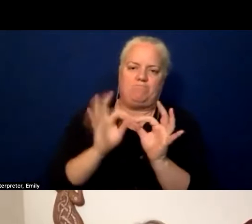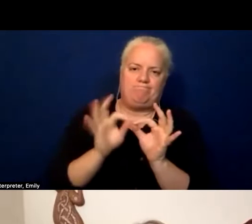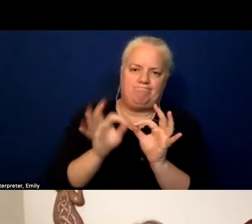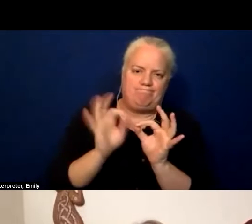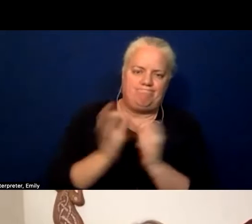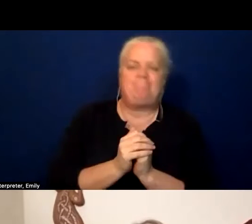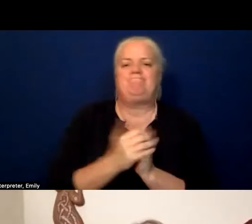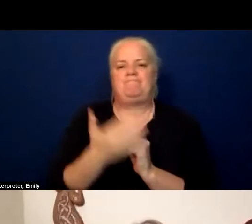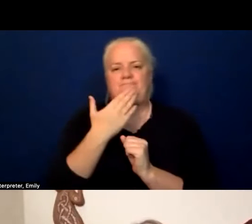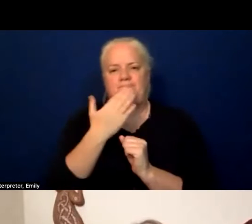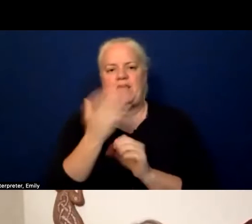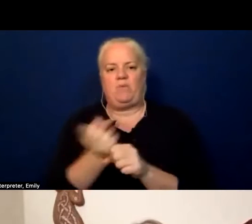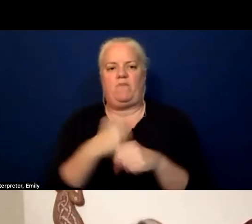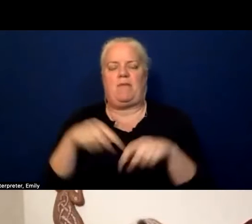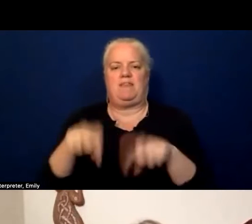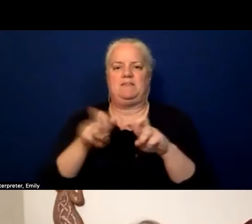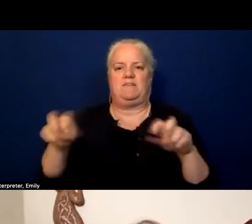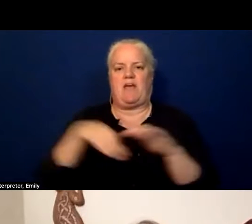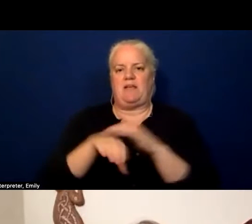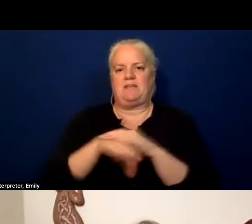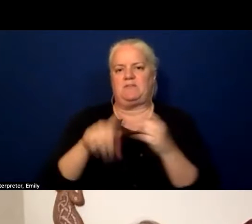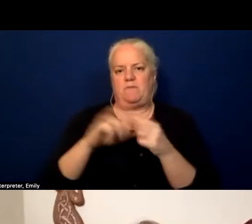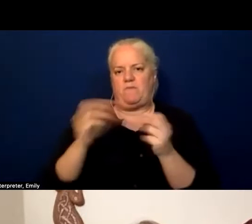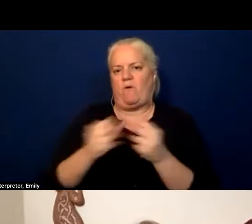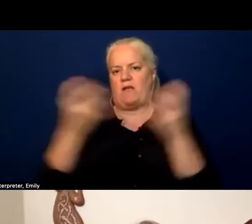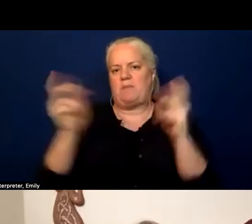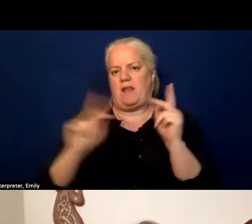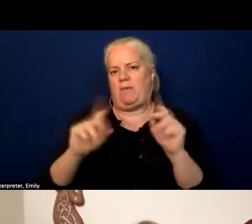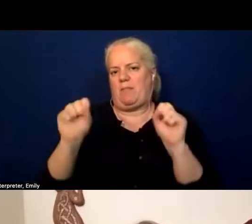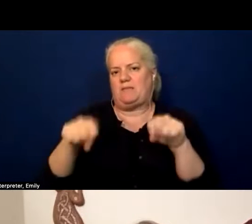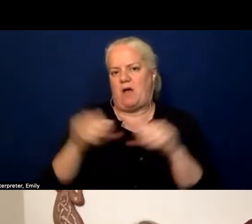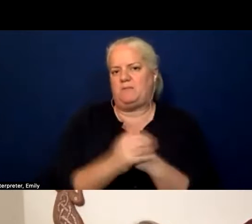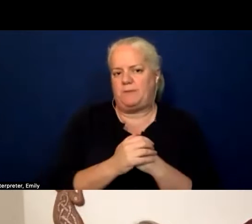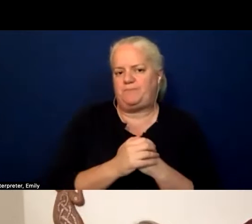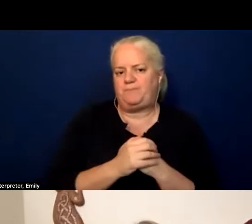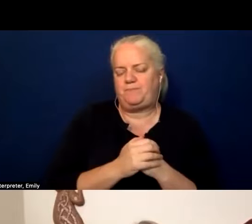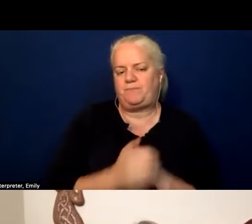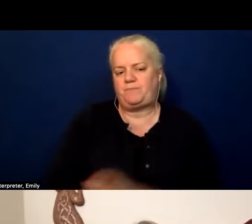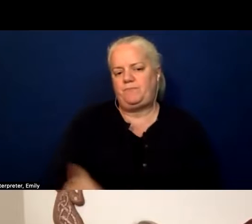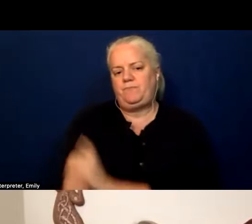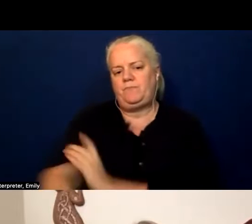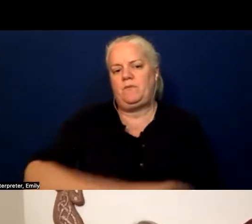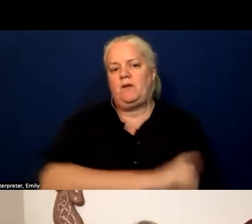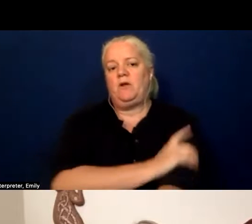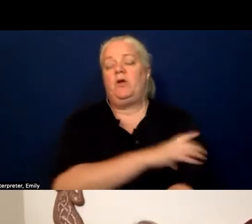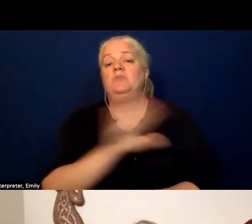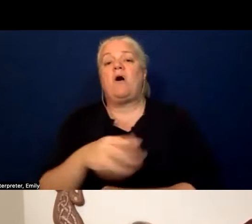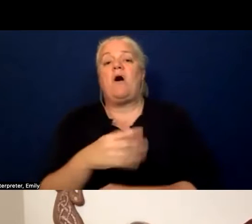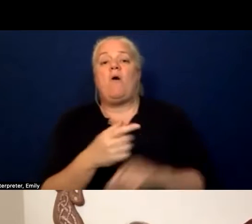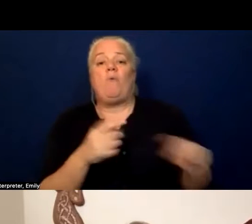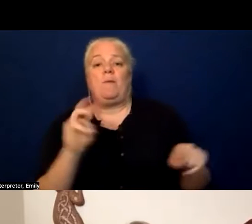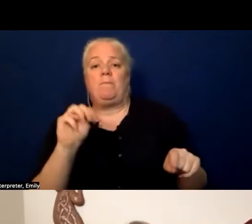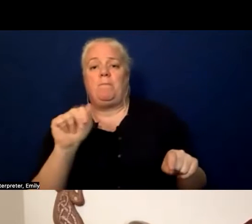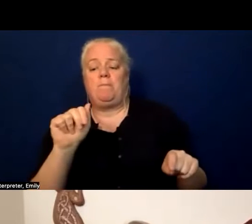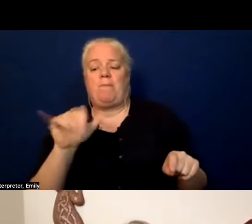this accessible for as many people as possible. So I think I'll just build off of what Maya, just stated. I